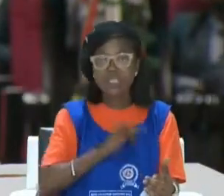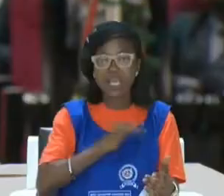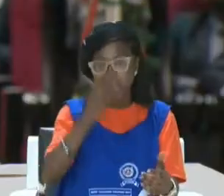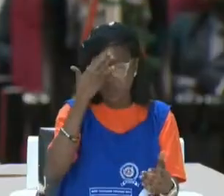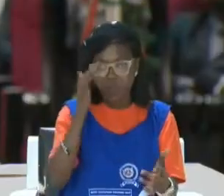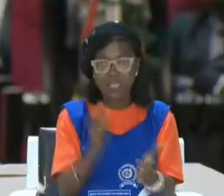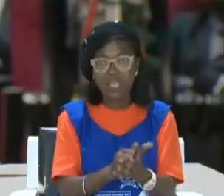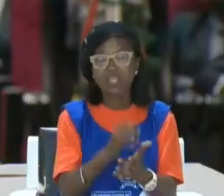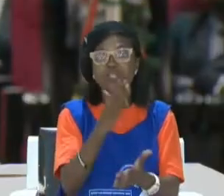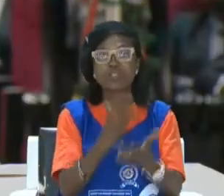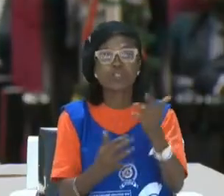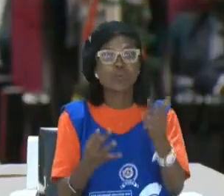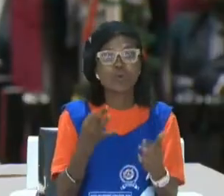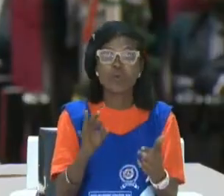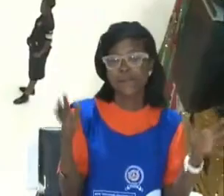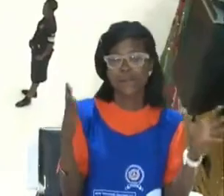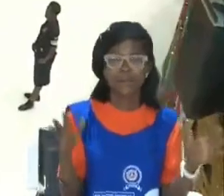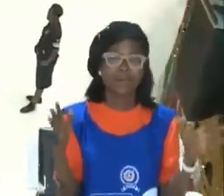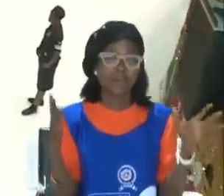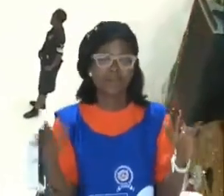coming from a long way.